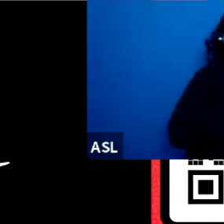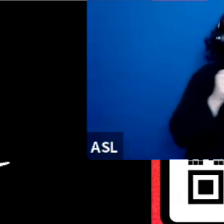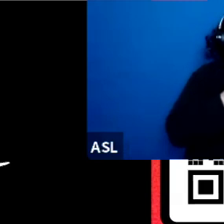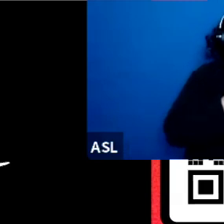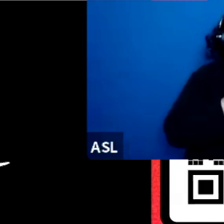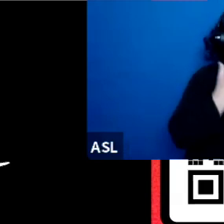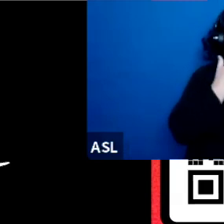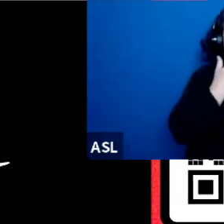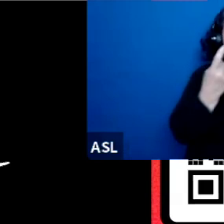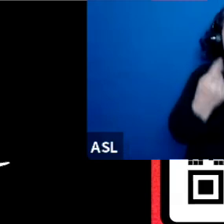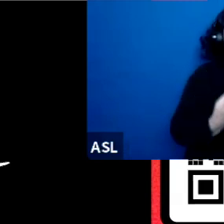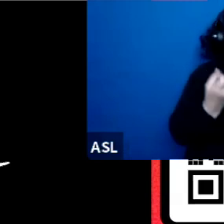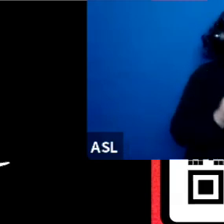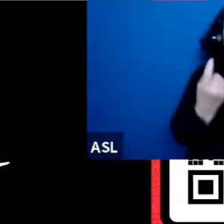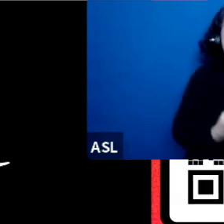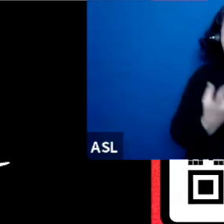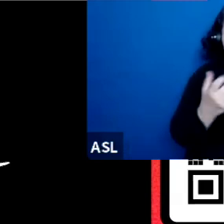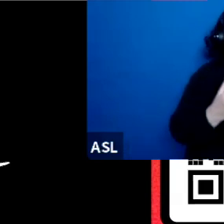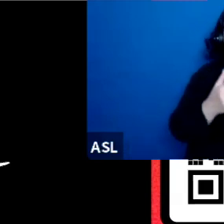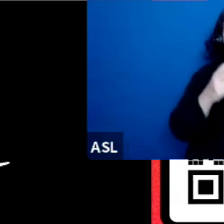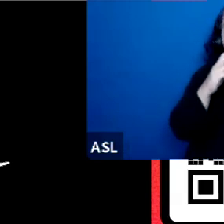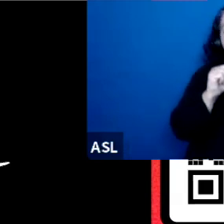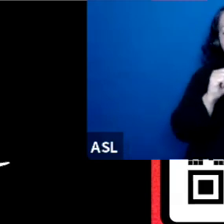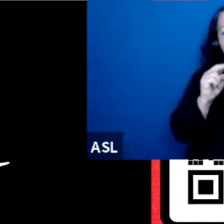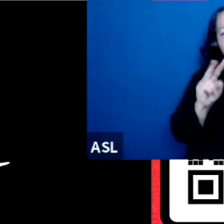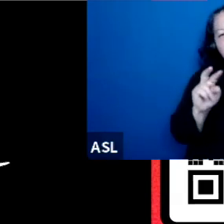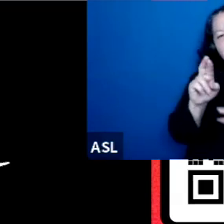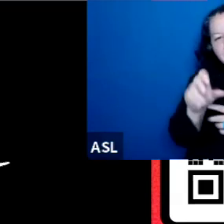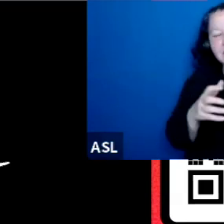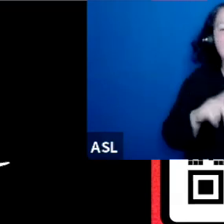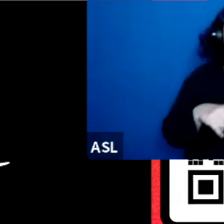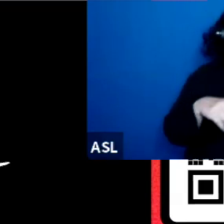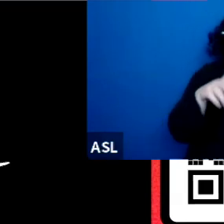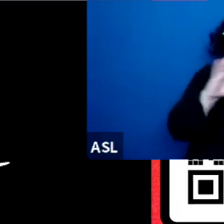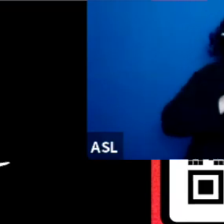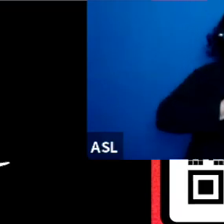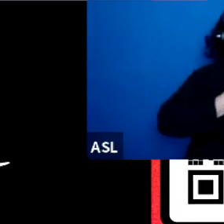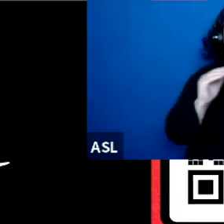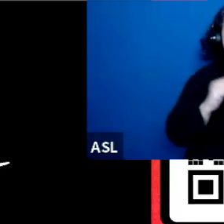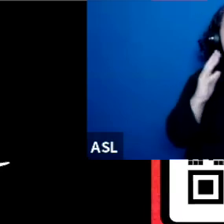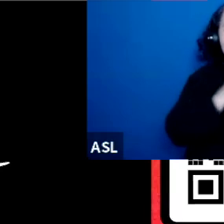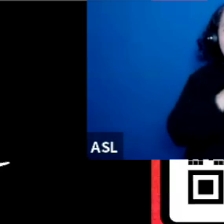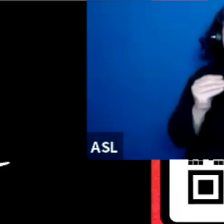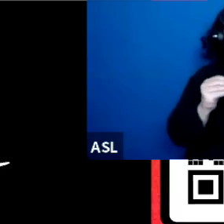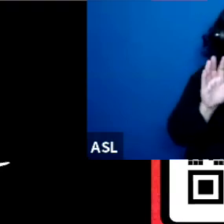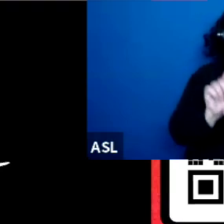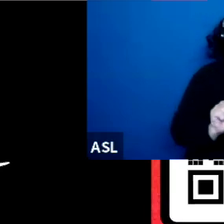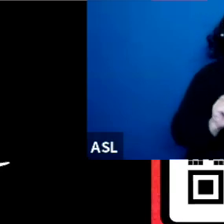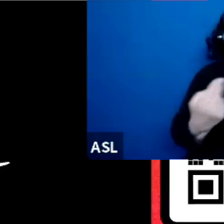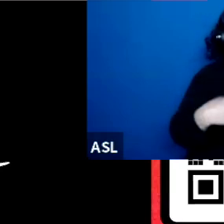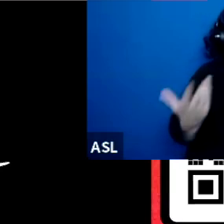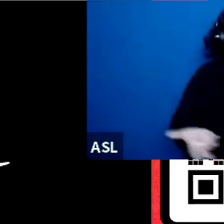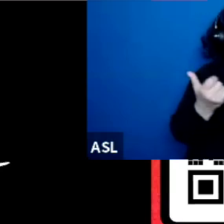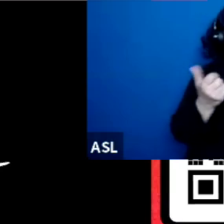Equity Consulting. And I'm joined here today with Ari and Matteo. First, just to introduce